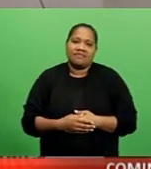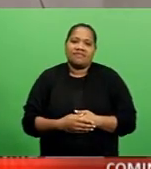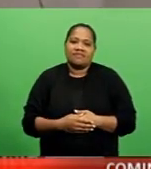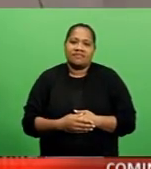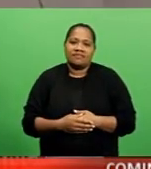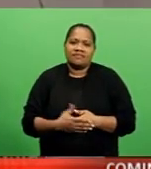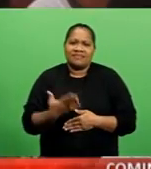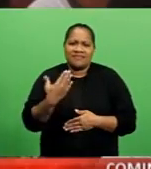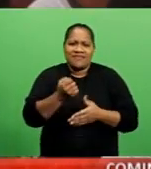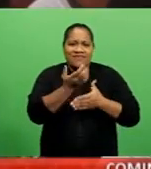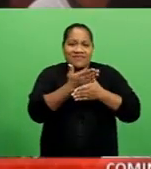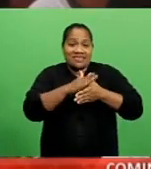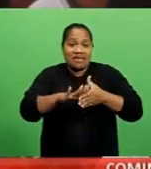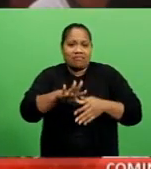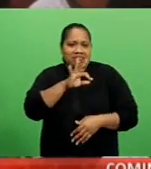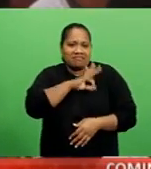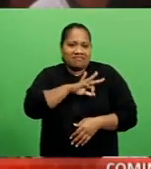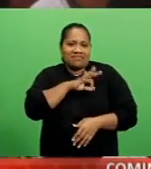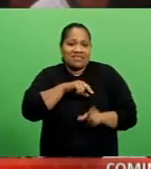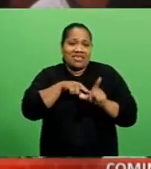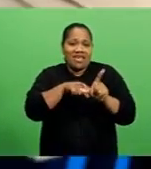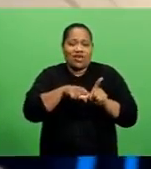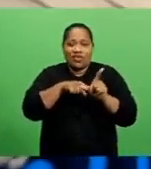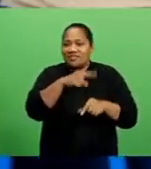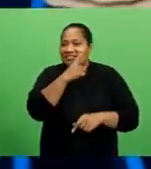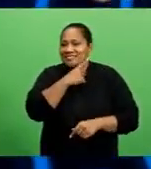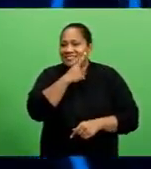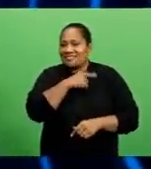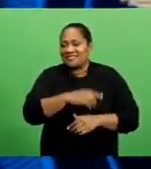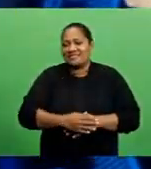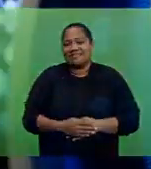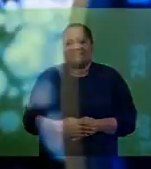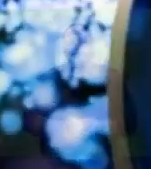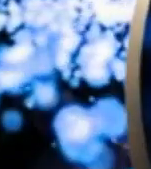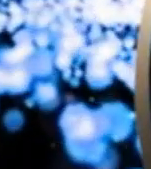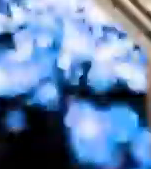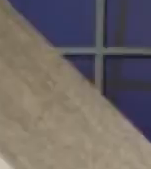And STEAM camp benefits young girls.